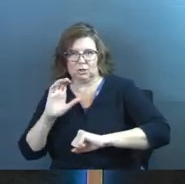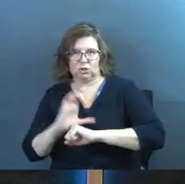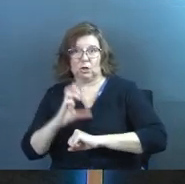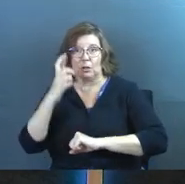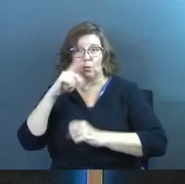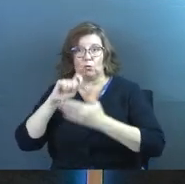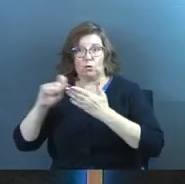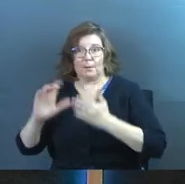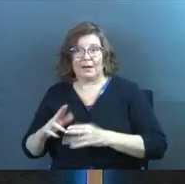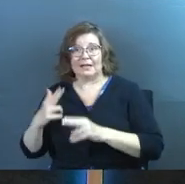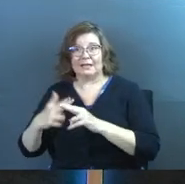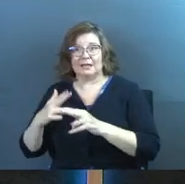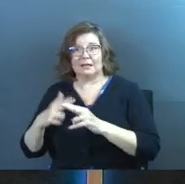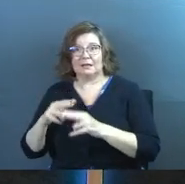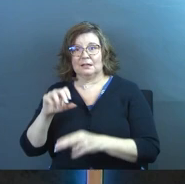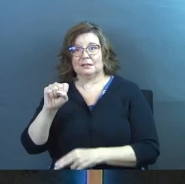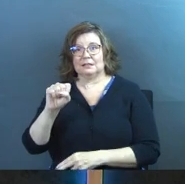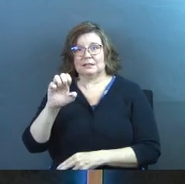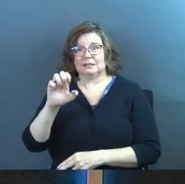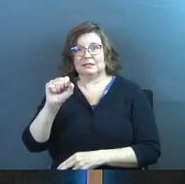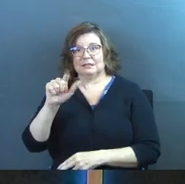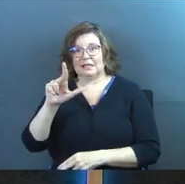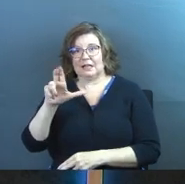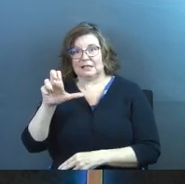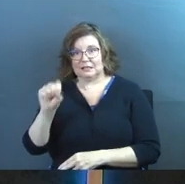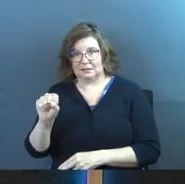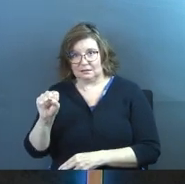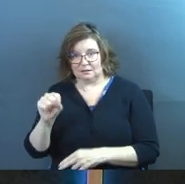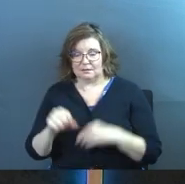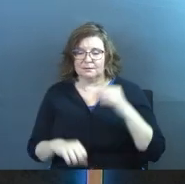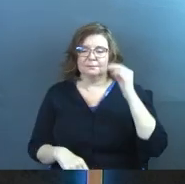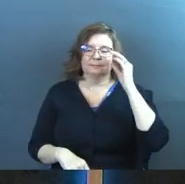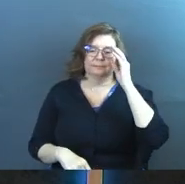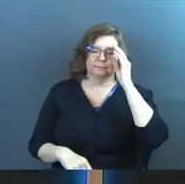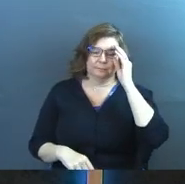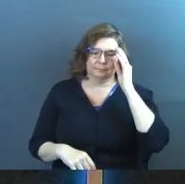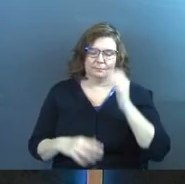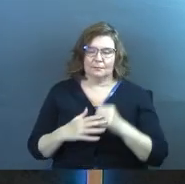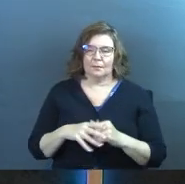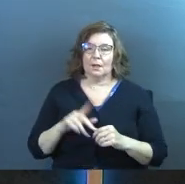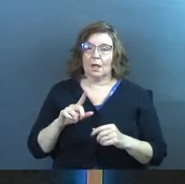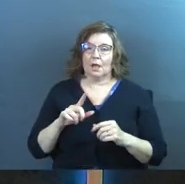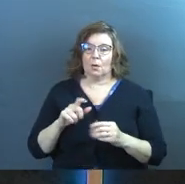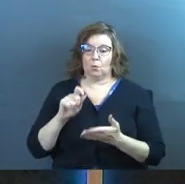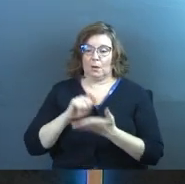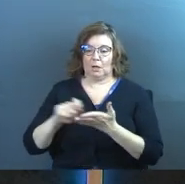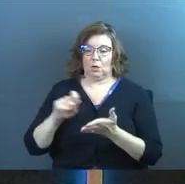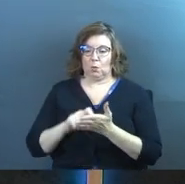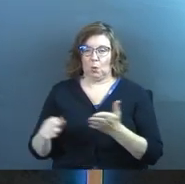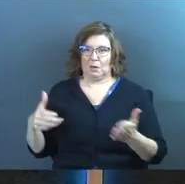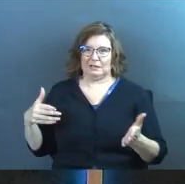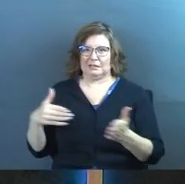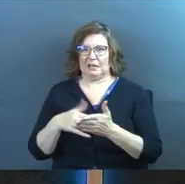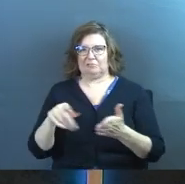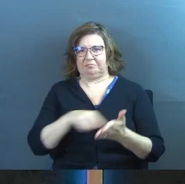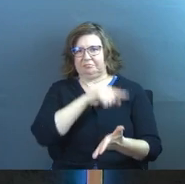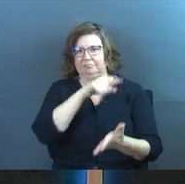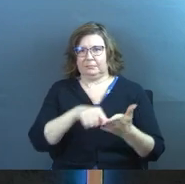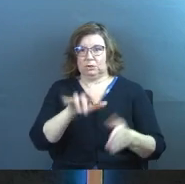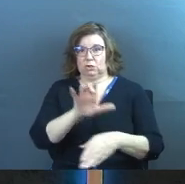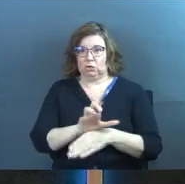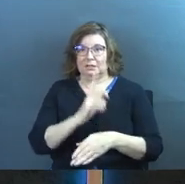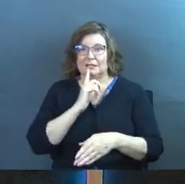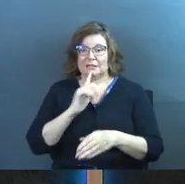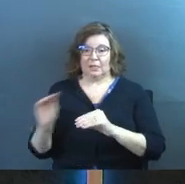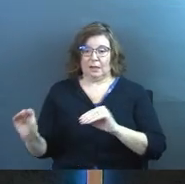Roman writer, and his name was Celsus. Not Celsius, Celsus. And when he wrote against the church and said